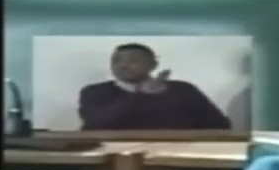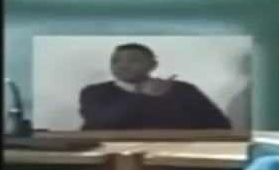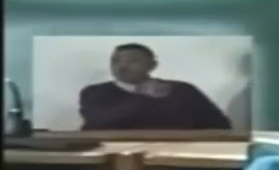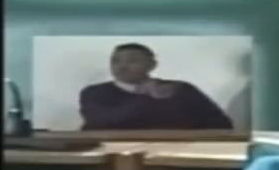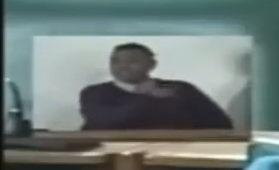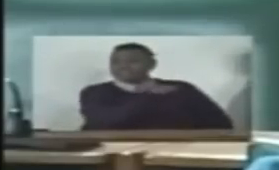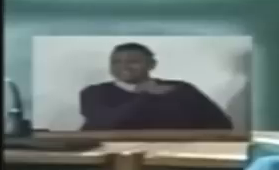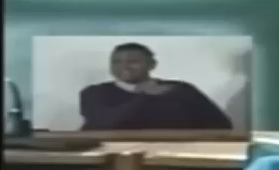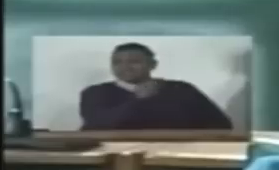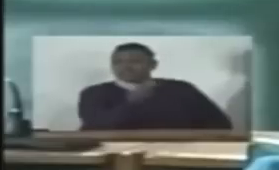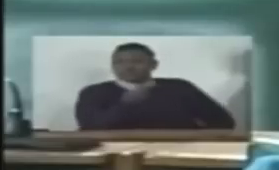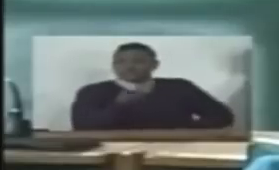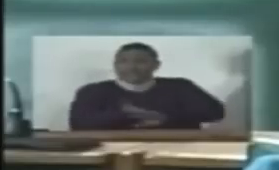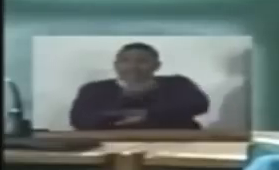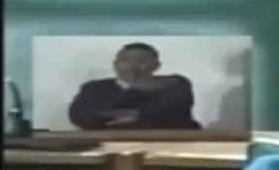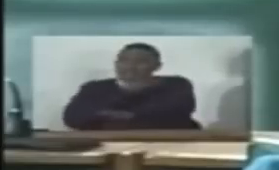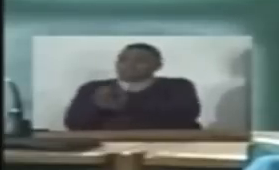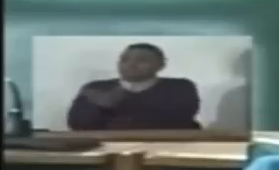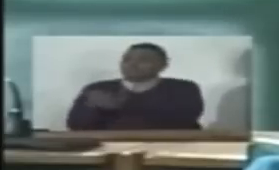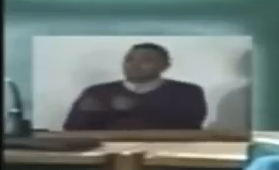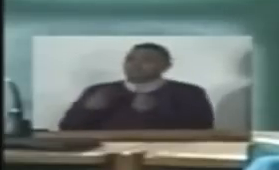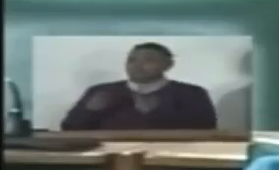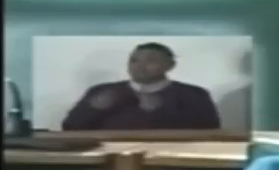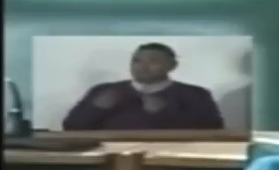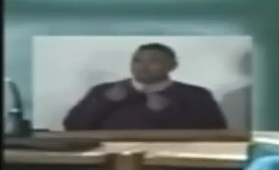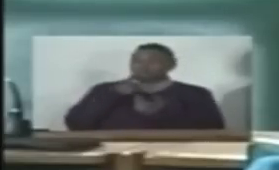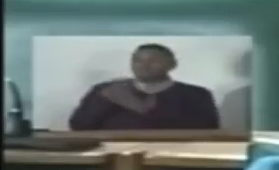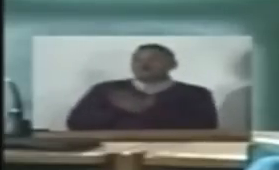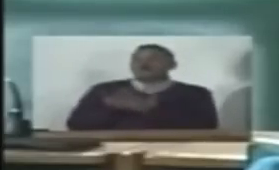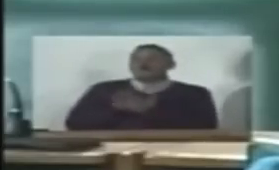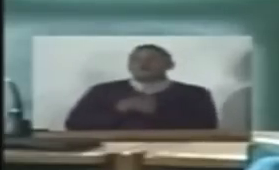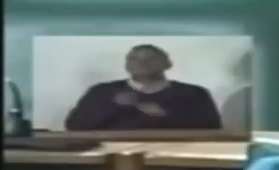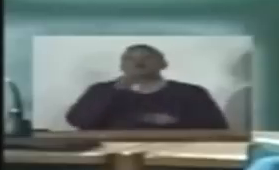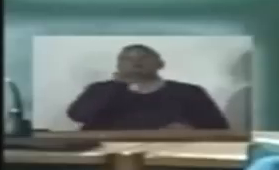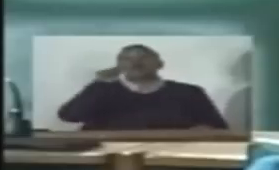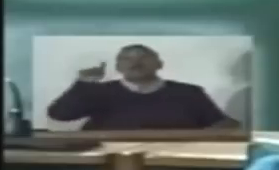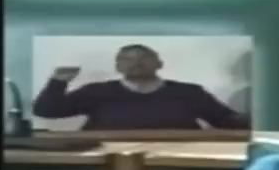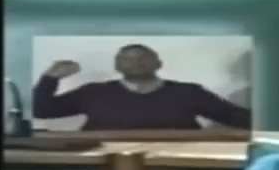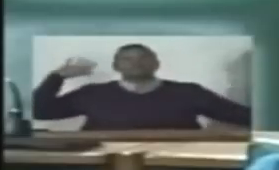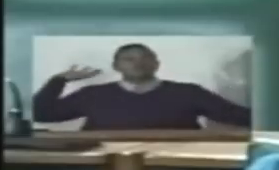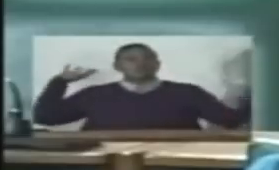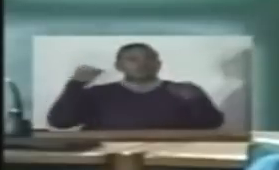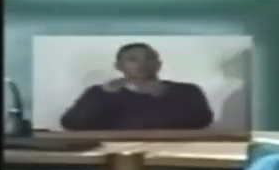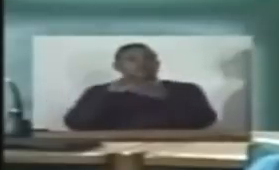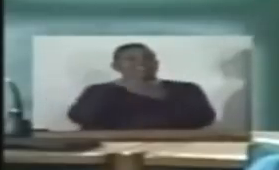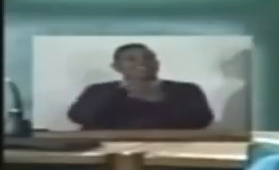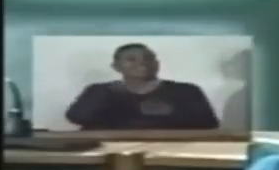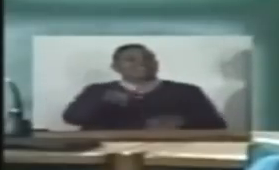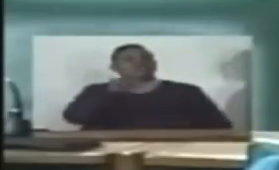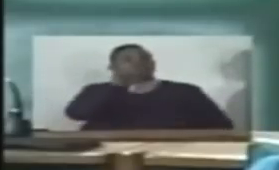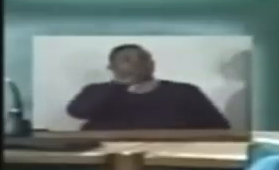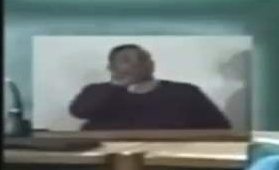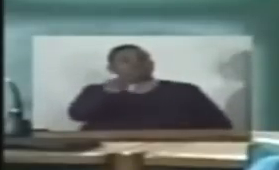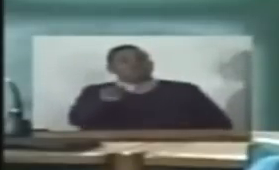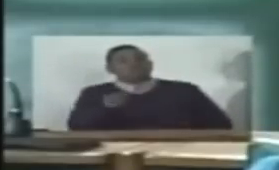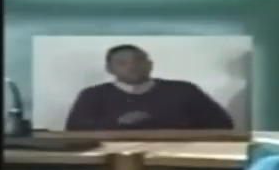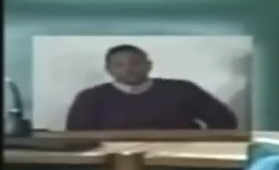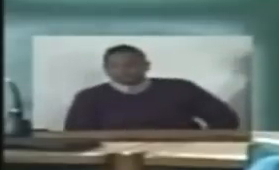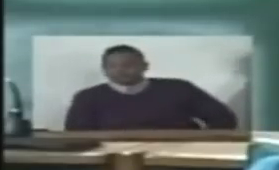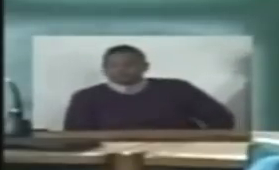to enhance the returns that may be earned from assets that are comprised in the trust or that comprise the